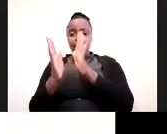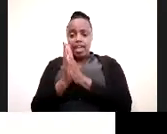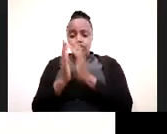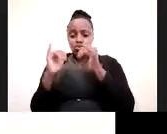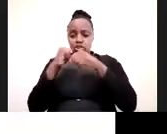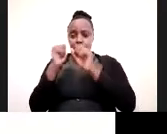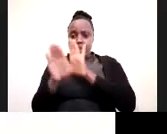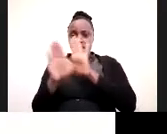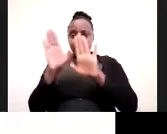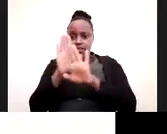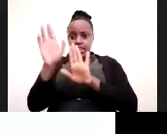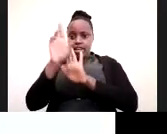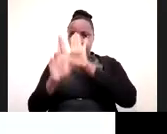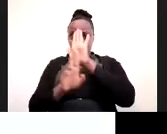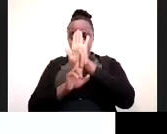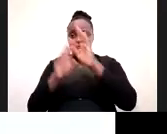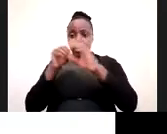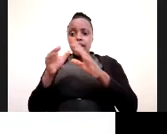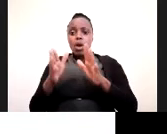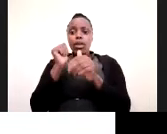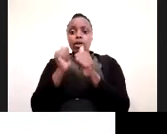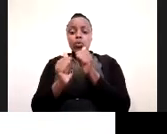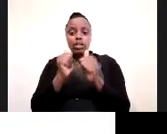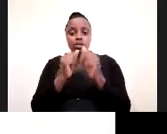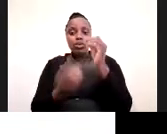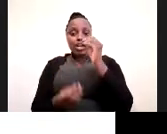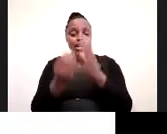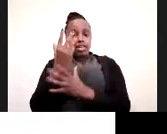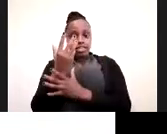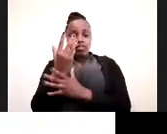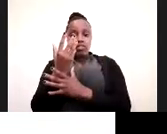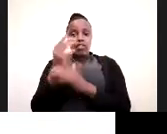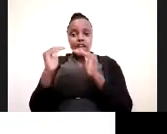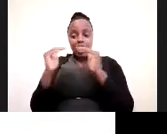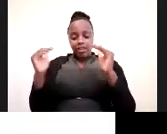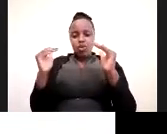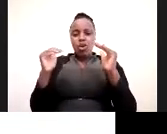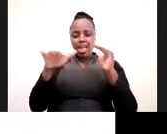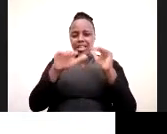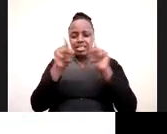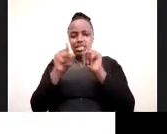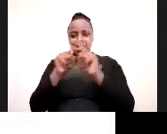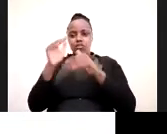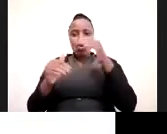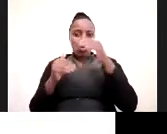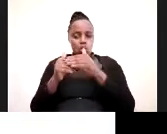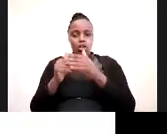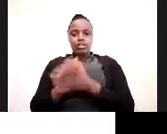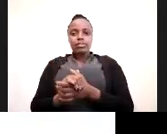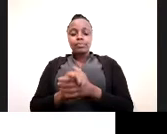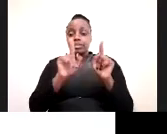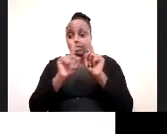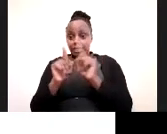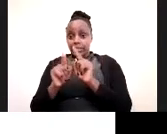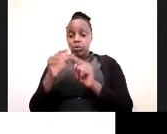the regulation in a way that to create a level playing field for the operators. So in fact, the